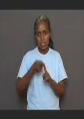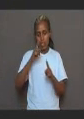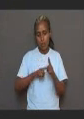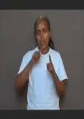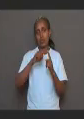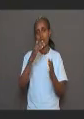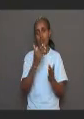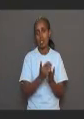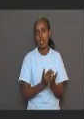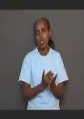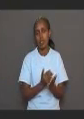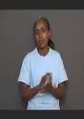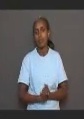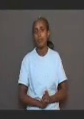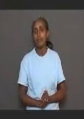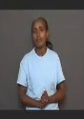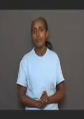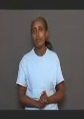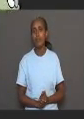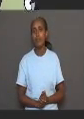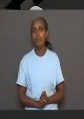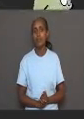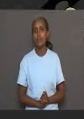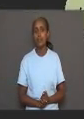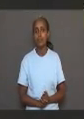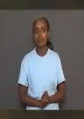Let's get back to our lesson.